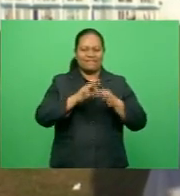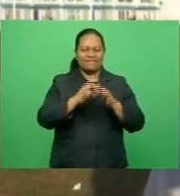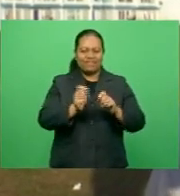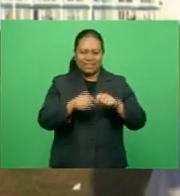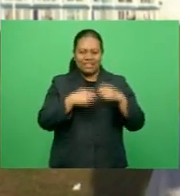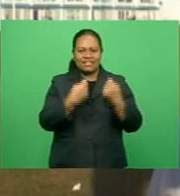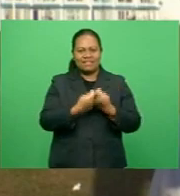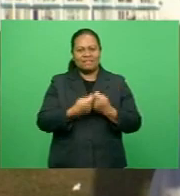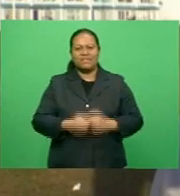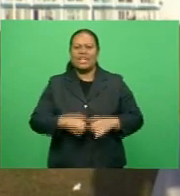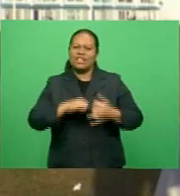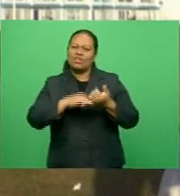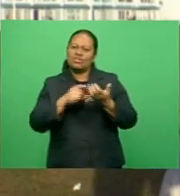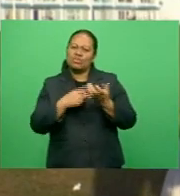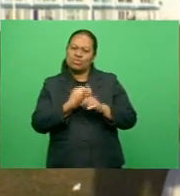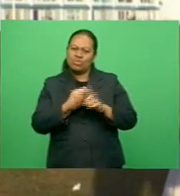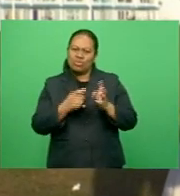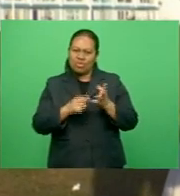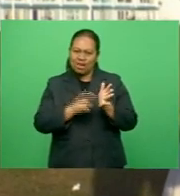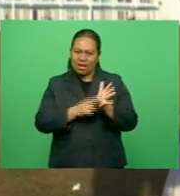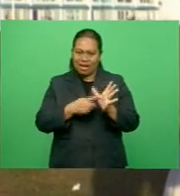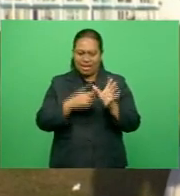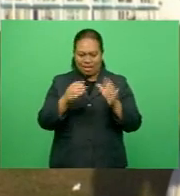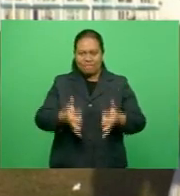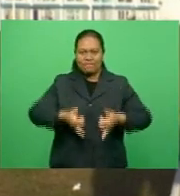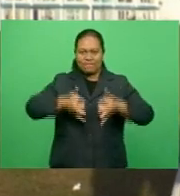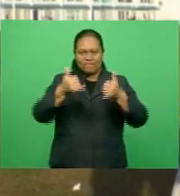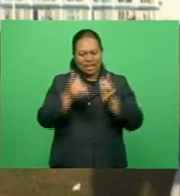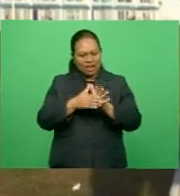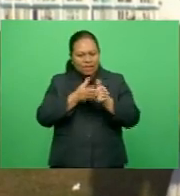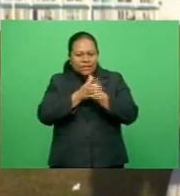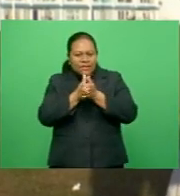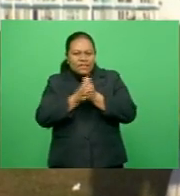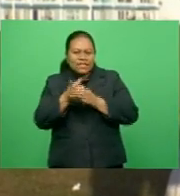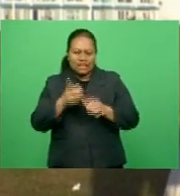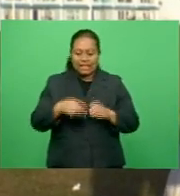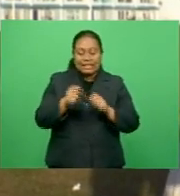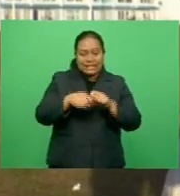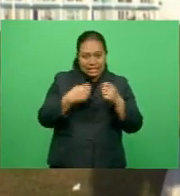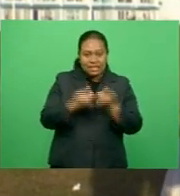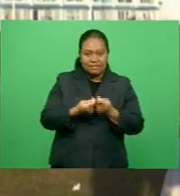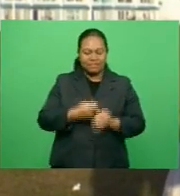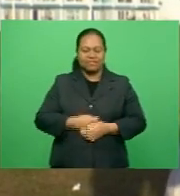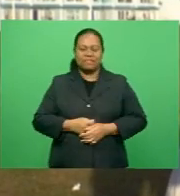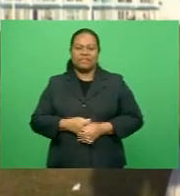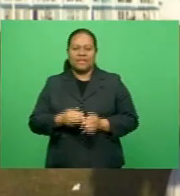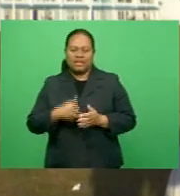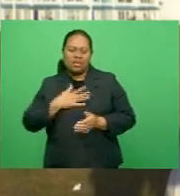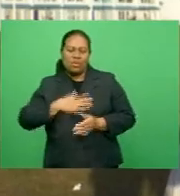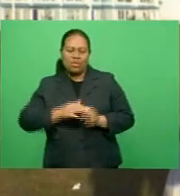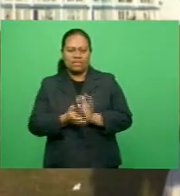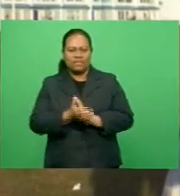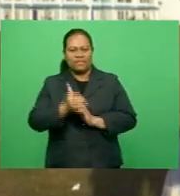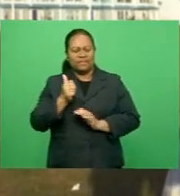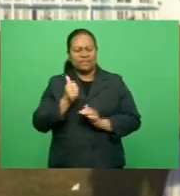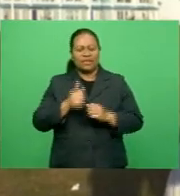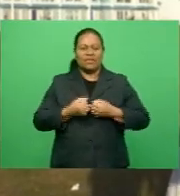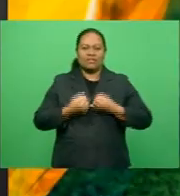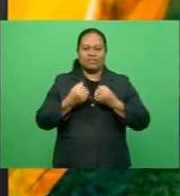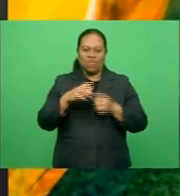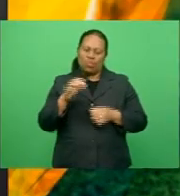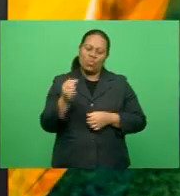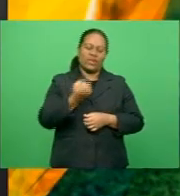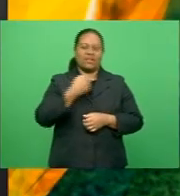the Sukuna Bowl, we are looking forward for it, as I'm also in the squad, and we would like to retain the title this